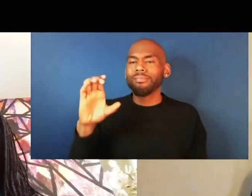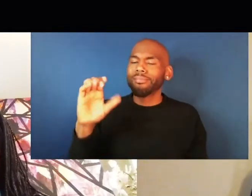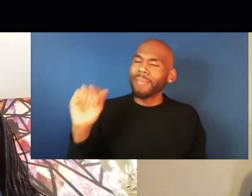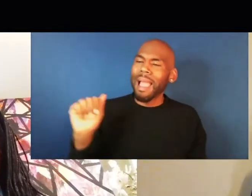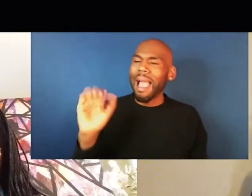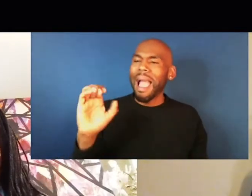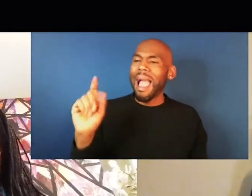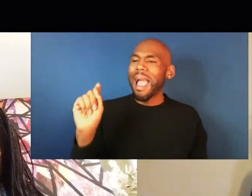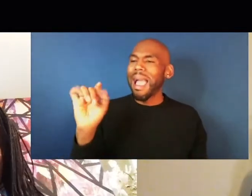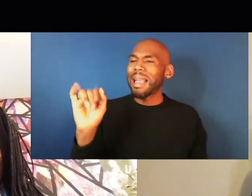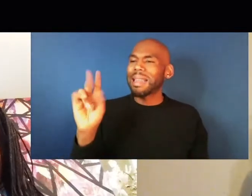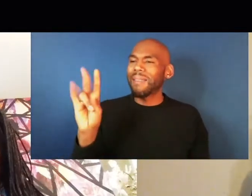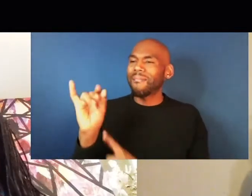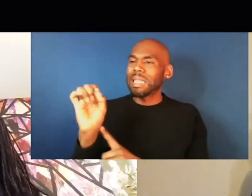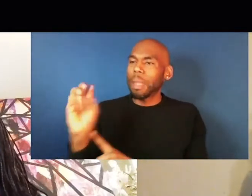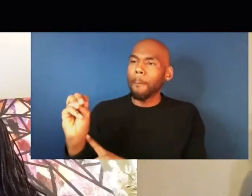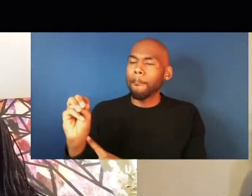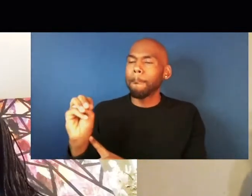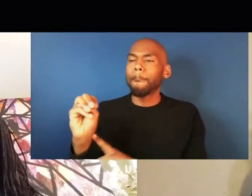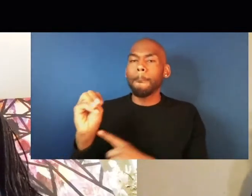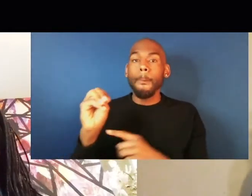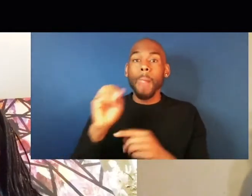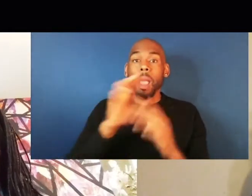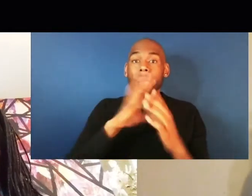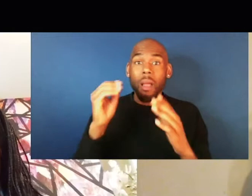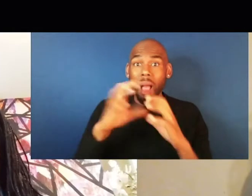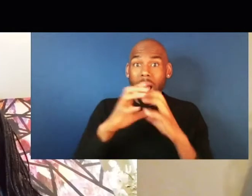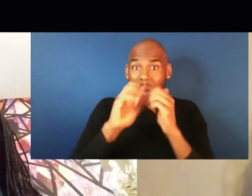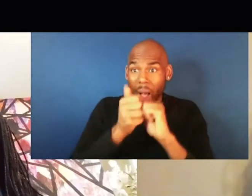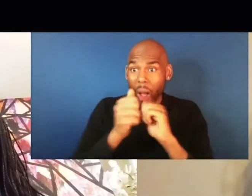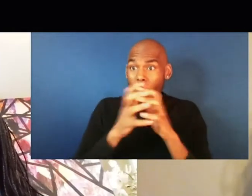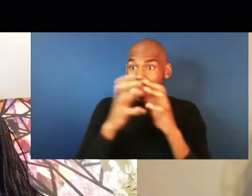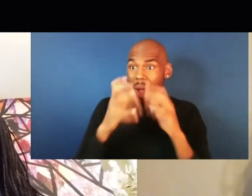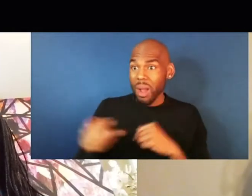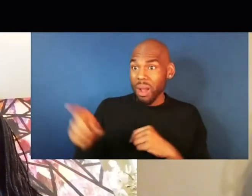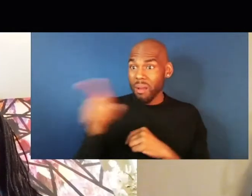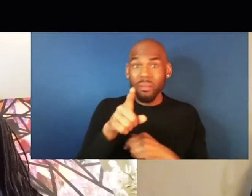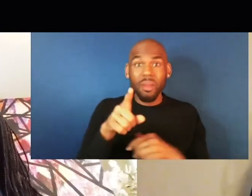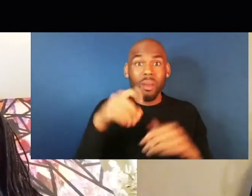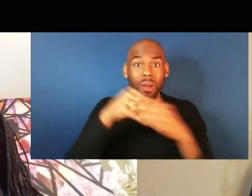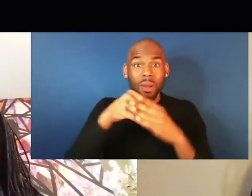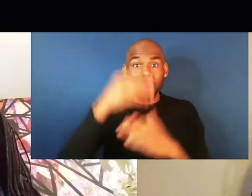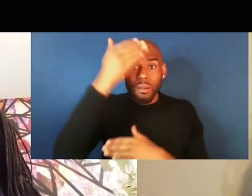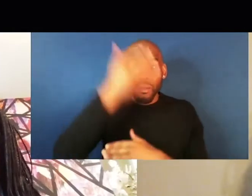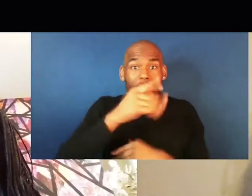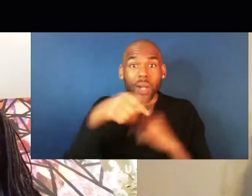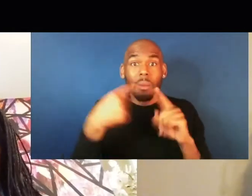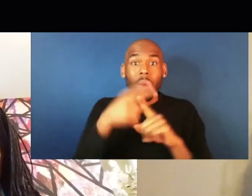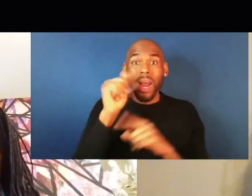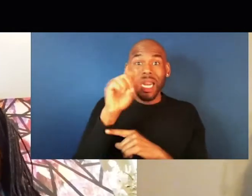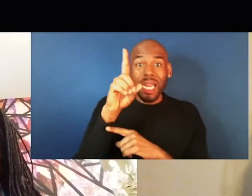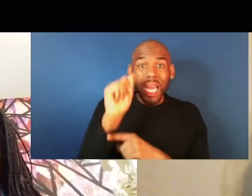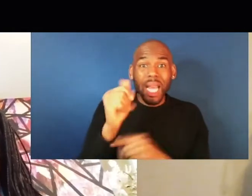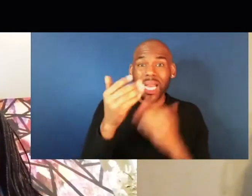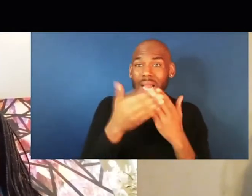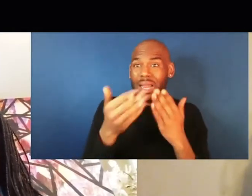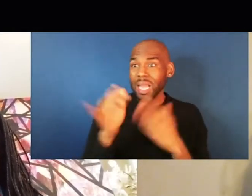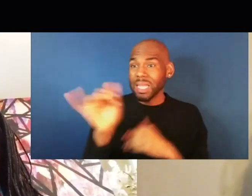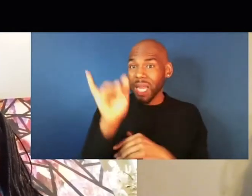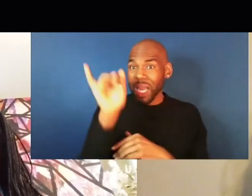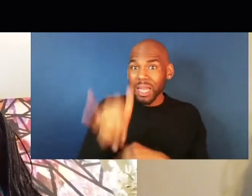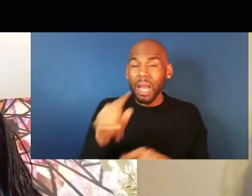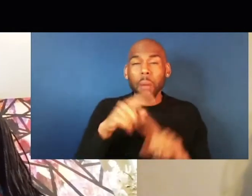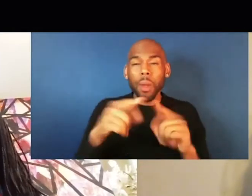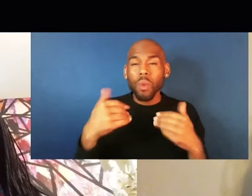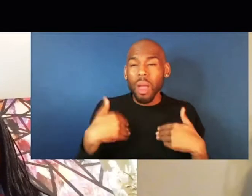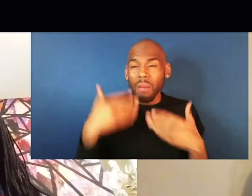and how they had gone to this camp. And then many of them were on the forefront of a lot of things around ADA and different things like that.